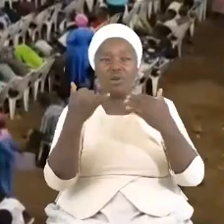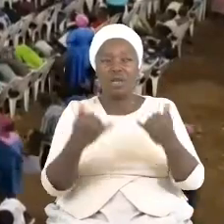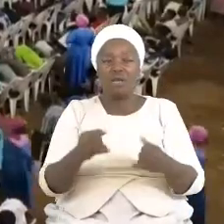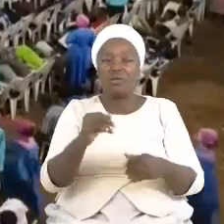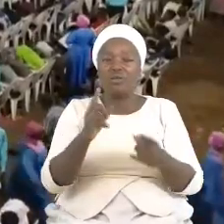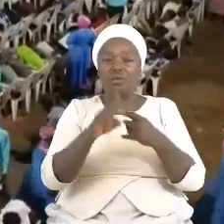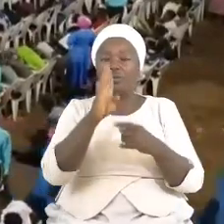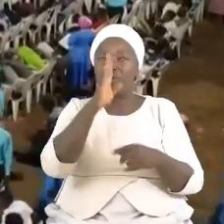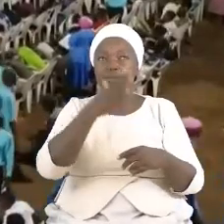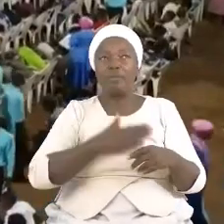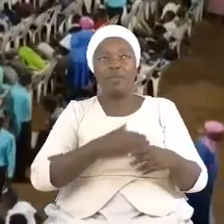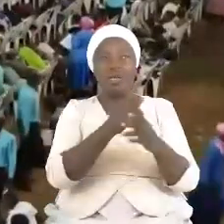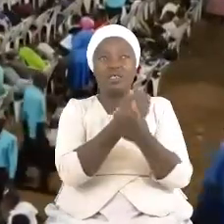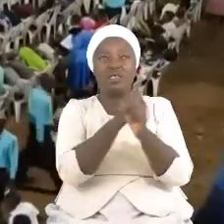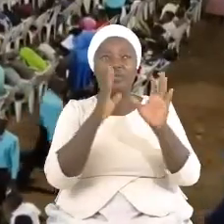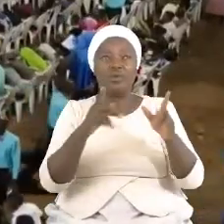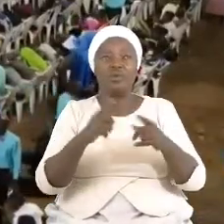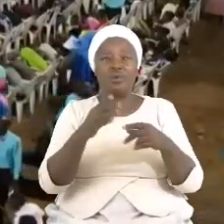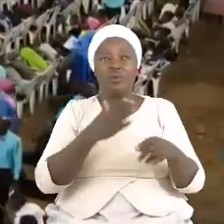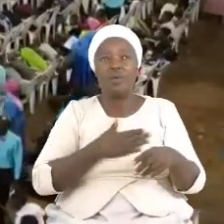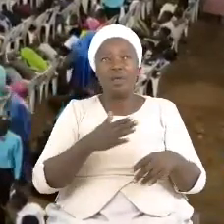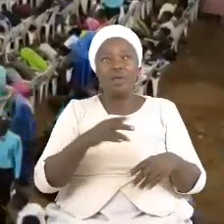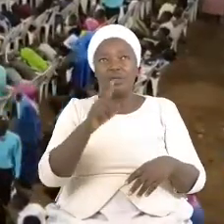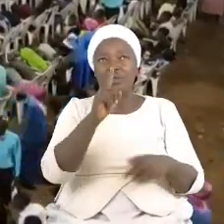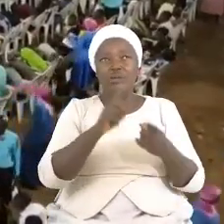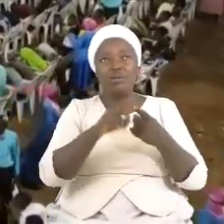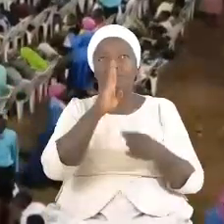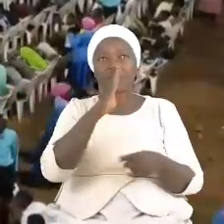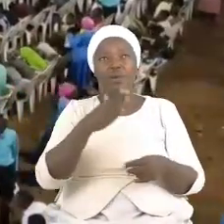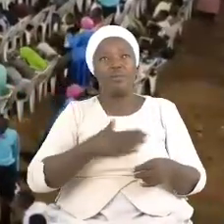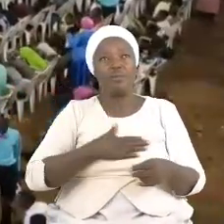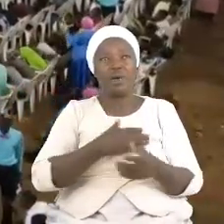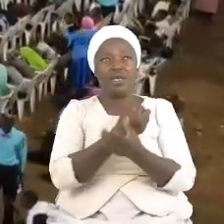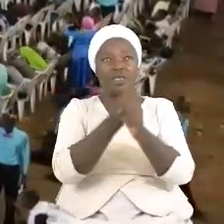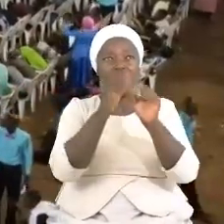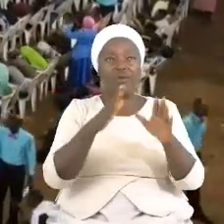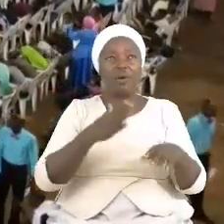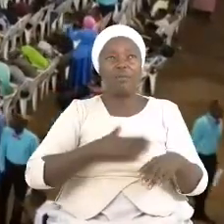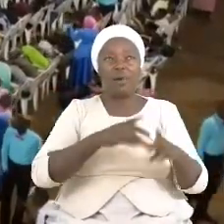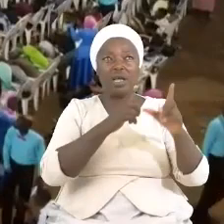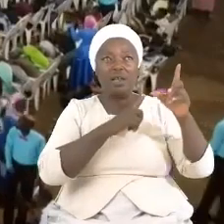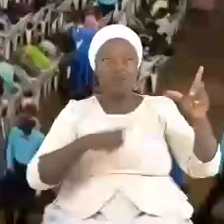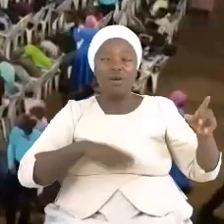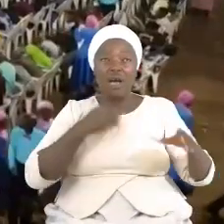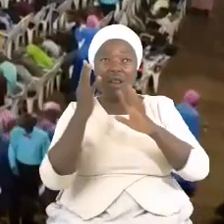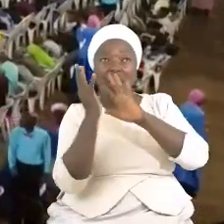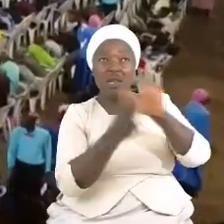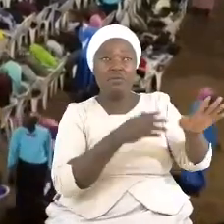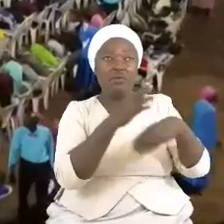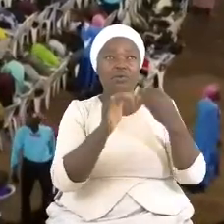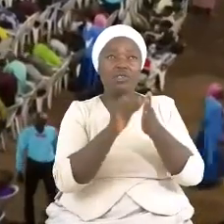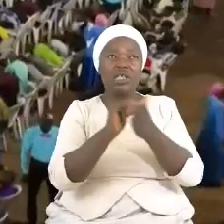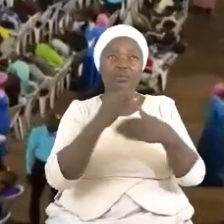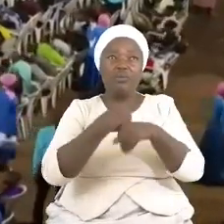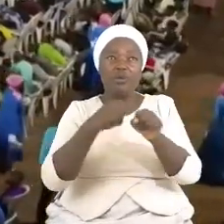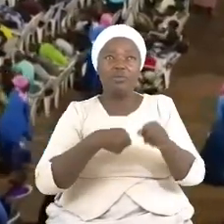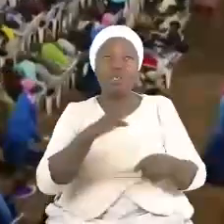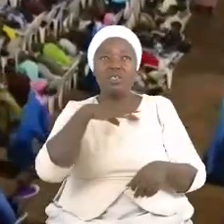be my Lord. I leave everything that made me a dirty, shameless dog in the past. And